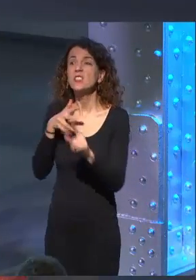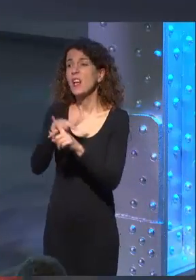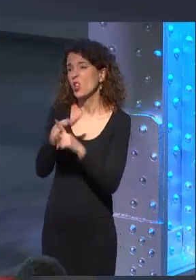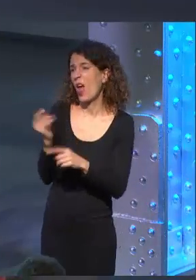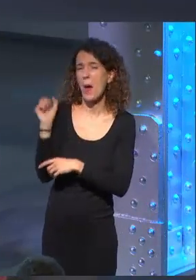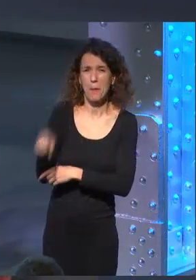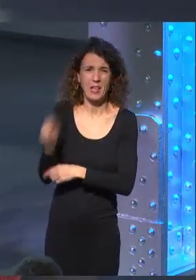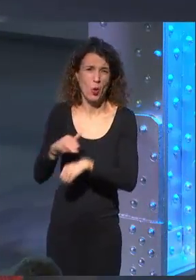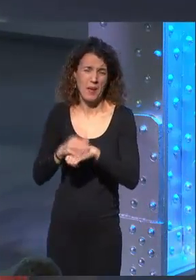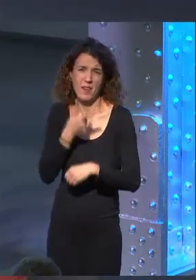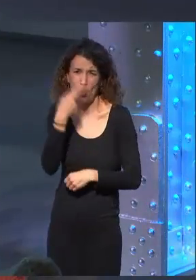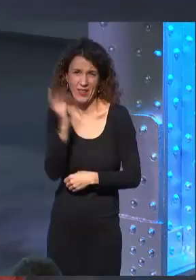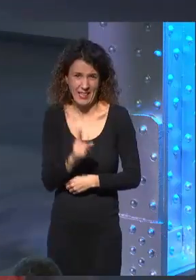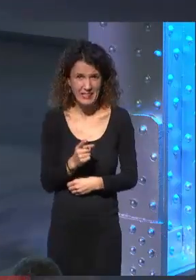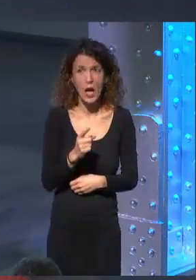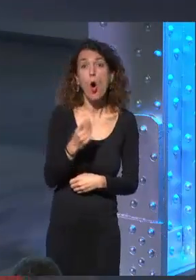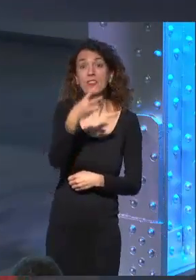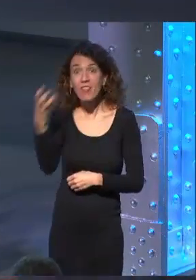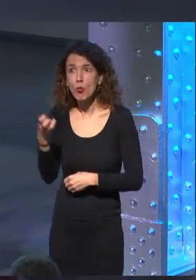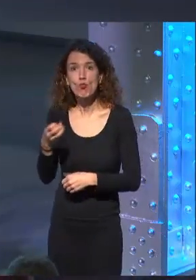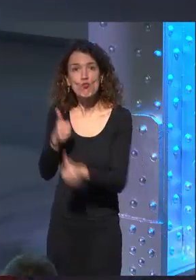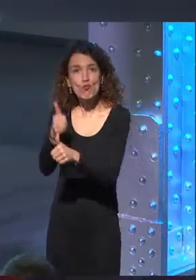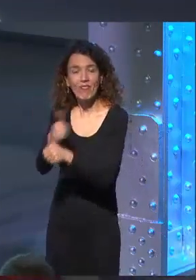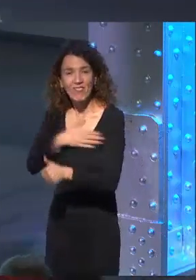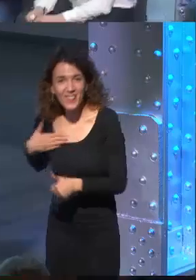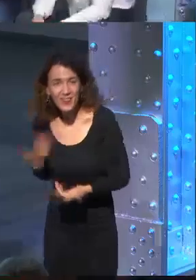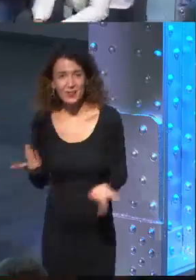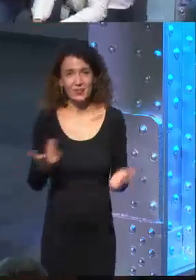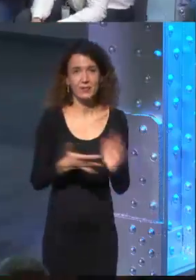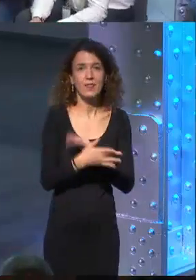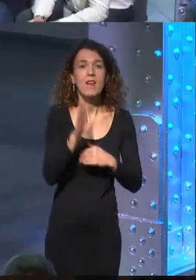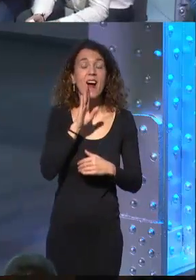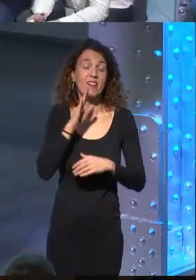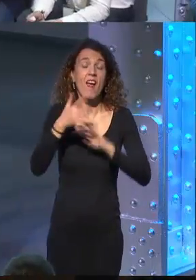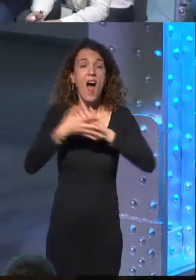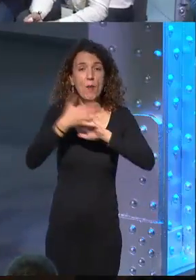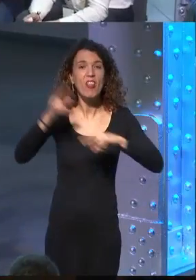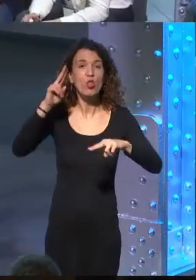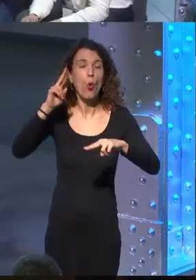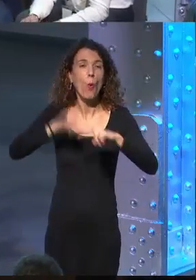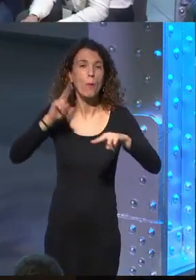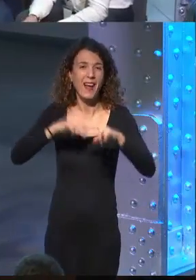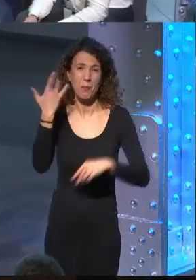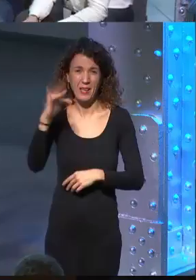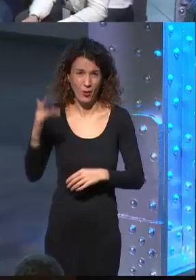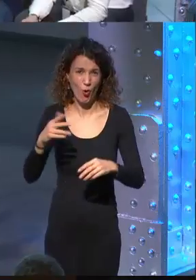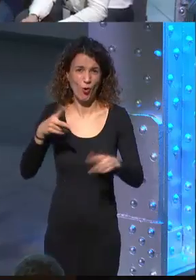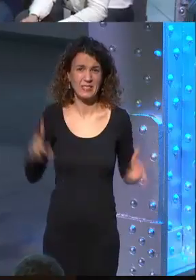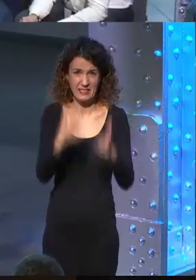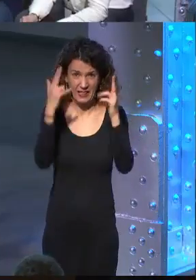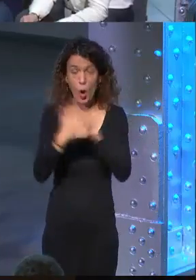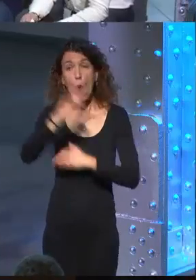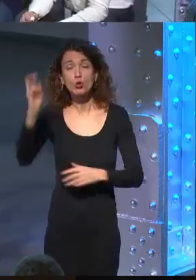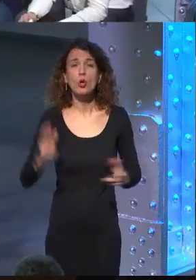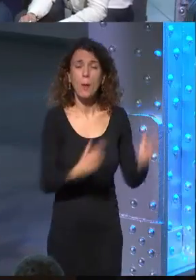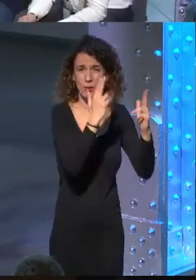I like this person, but she only has 100 followers. I'm not going to be her friend because she only has 100 followers. No, I don't do that